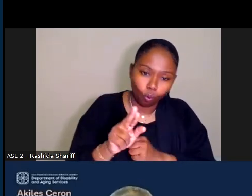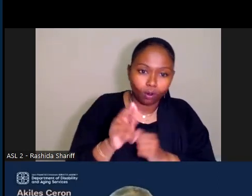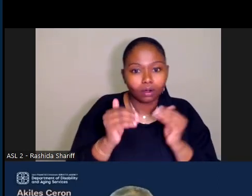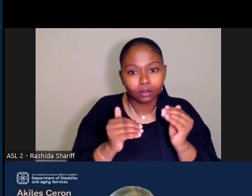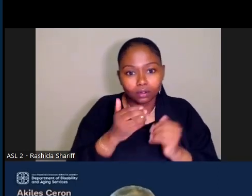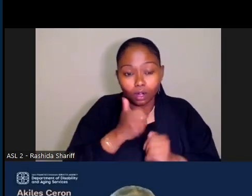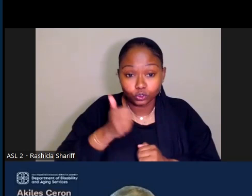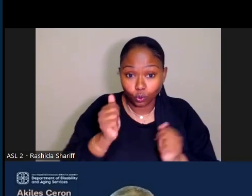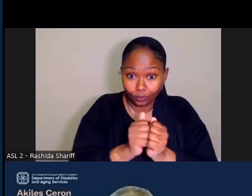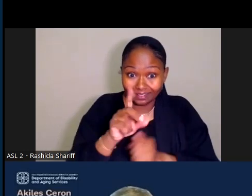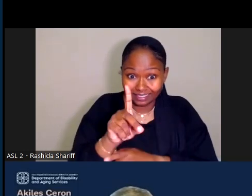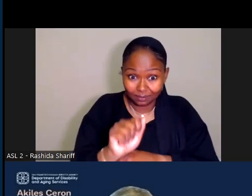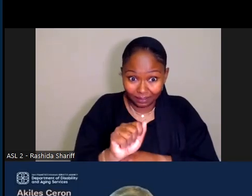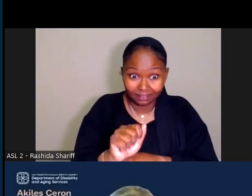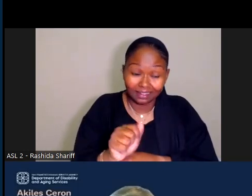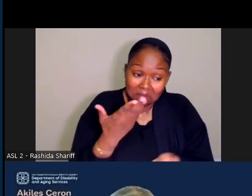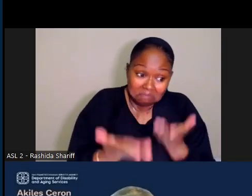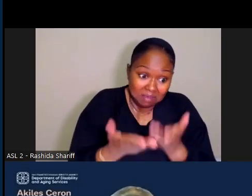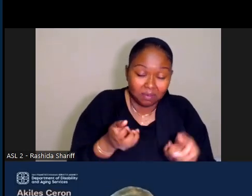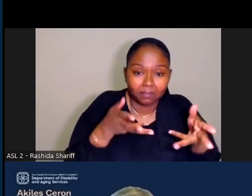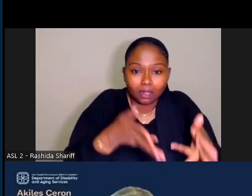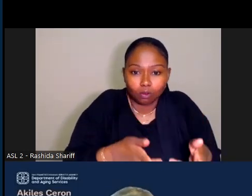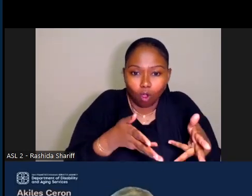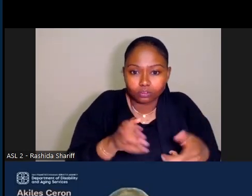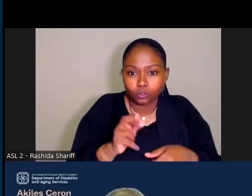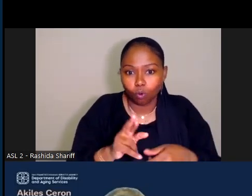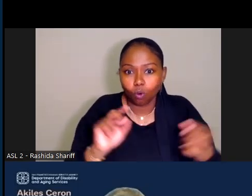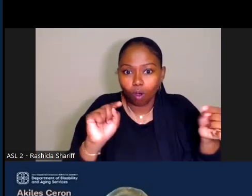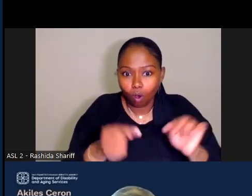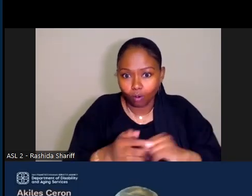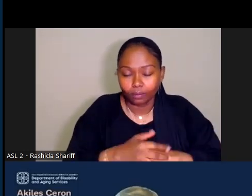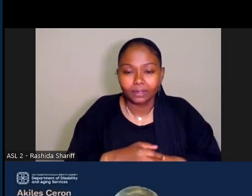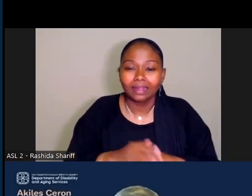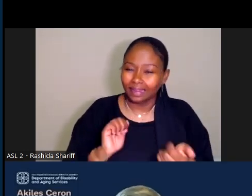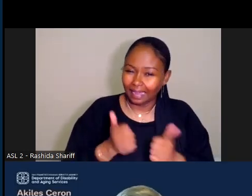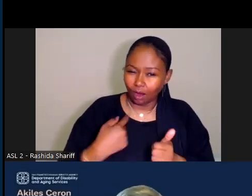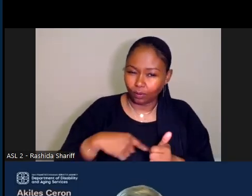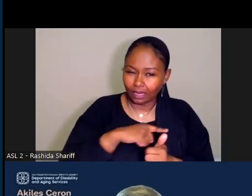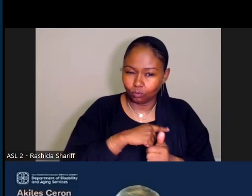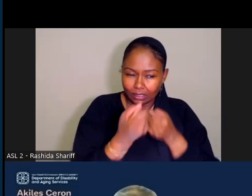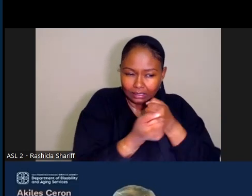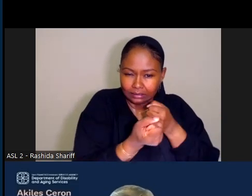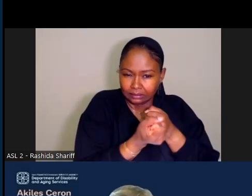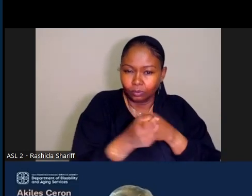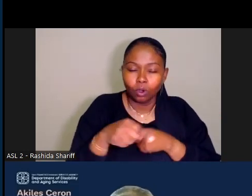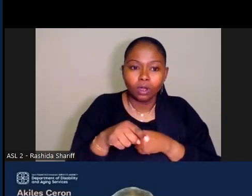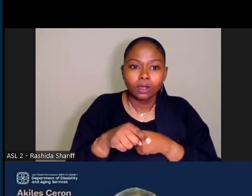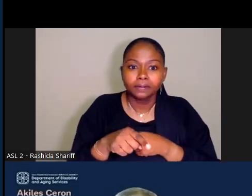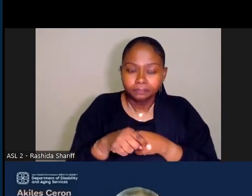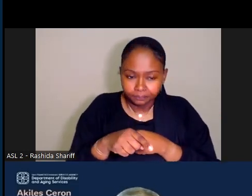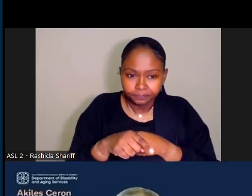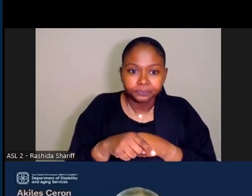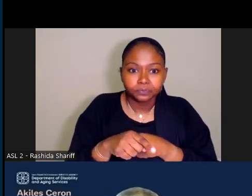of being lost, harmed. And how can we intervene in a manner that saves and